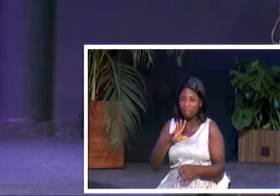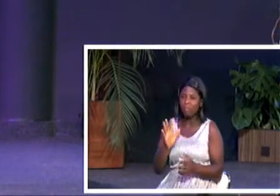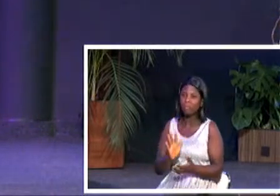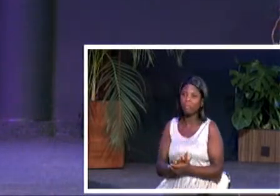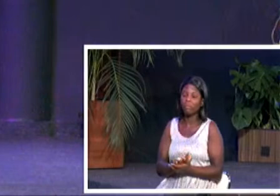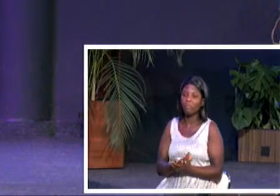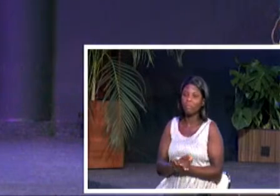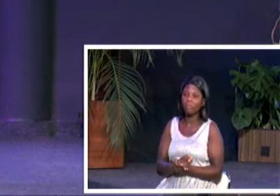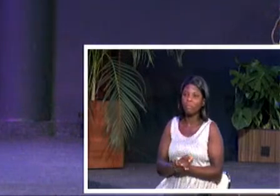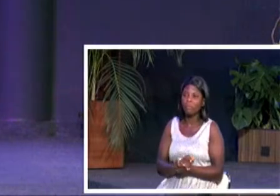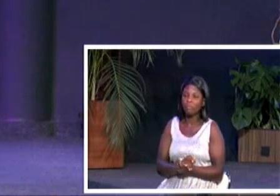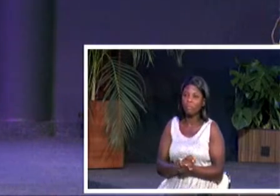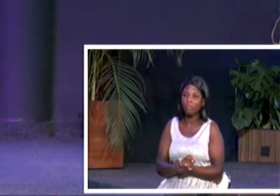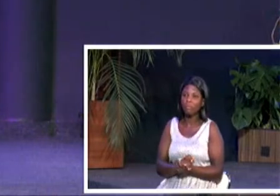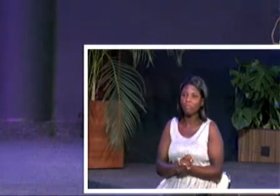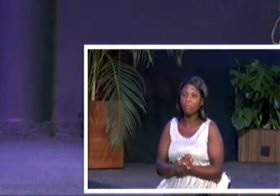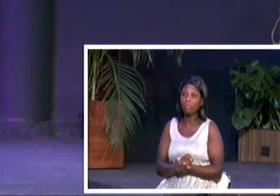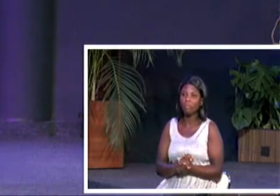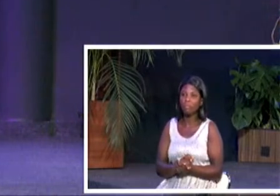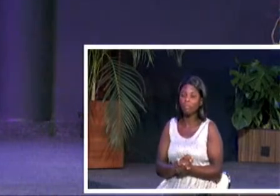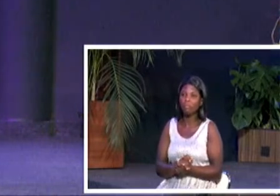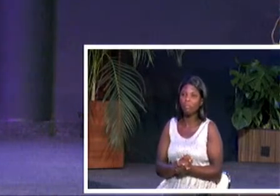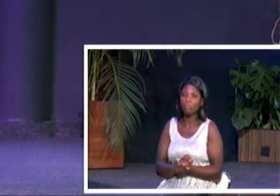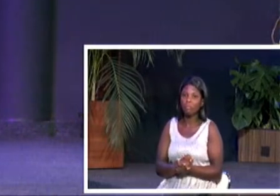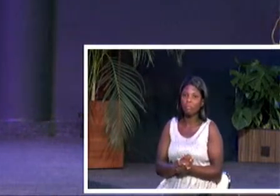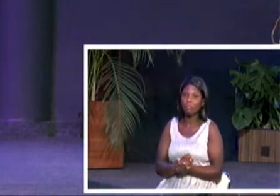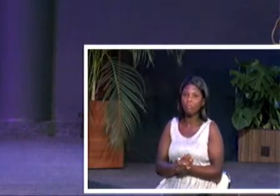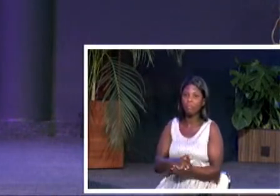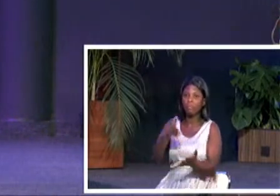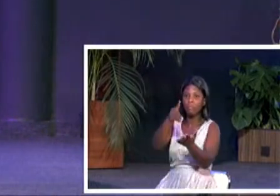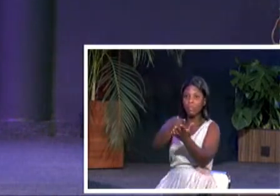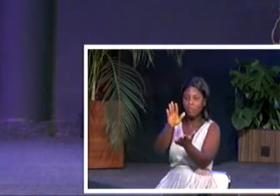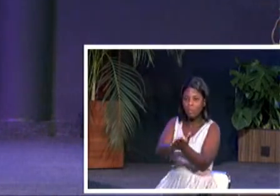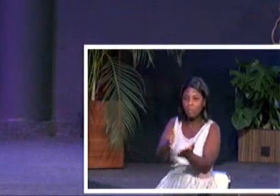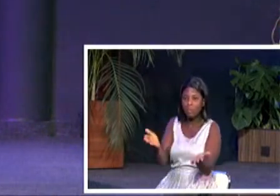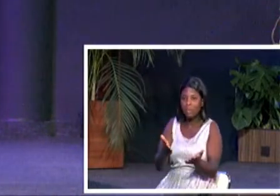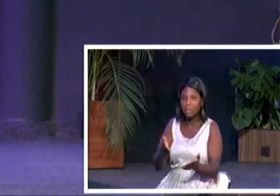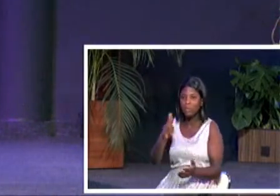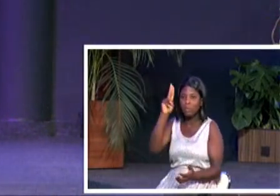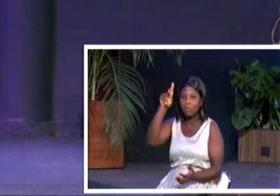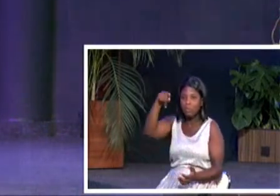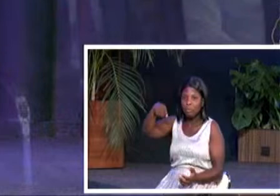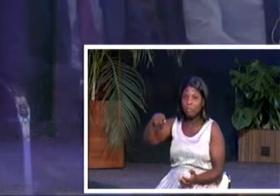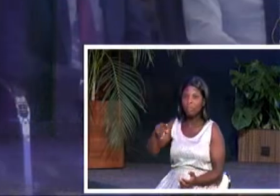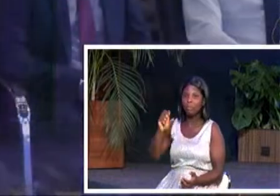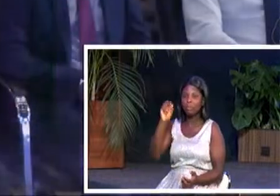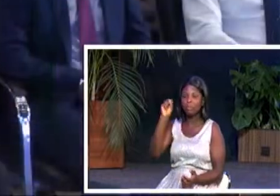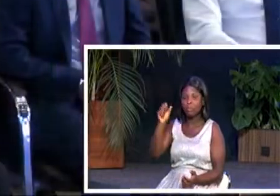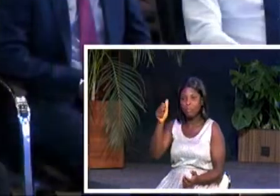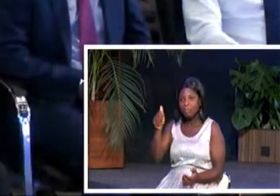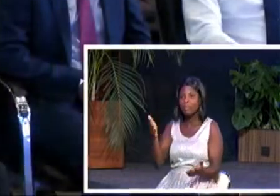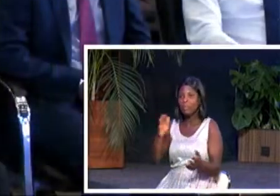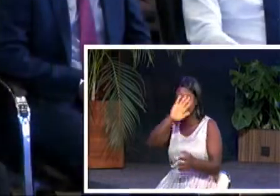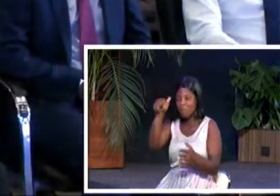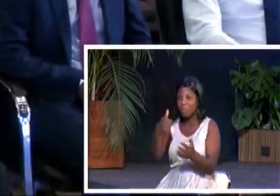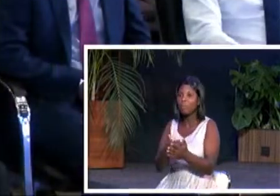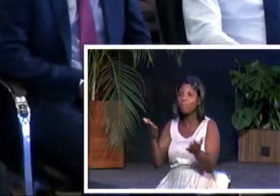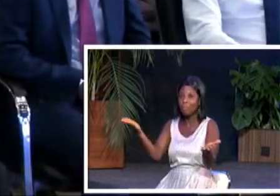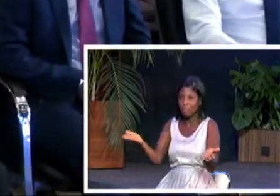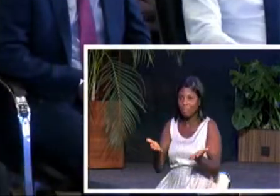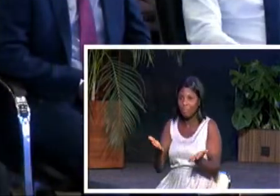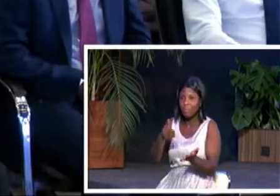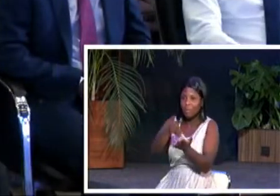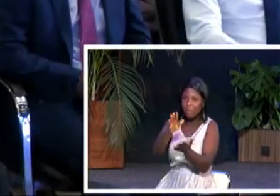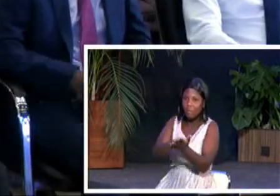DTI, UPSA, and Demonstration School for the Deaf. Our speakers were something else. And